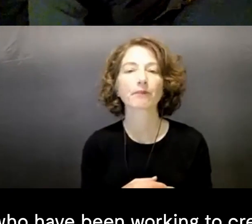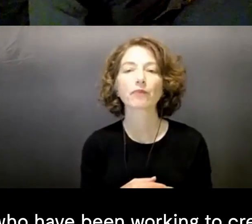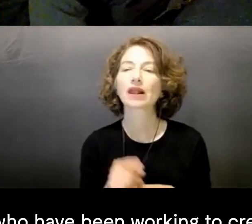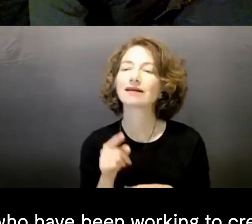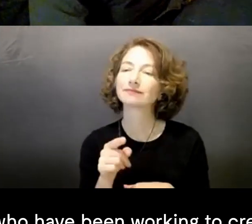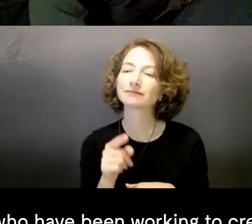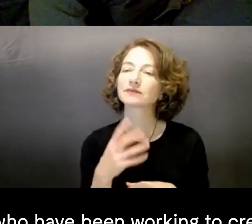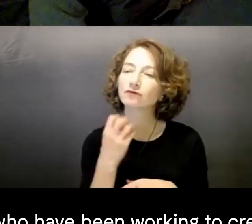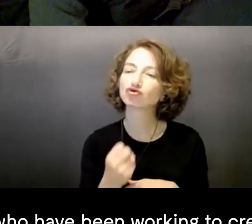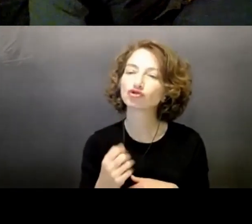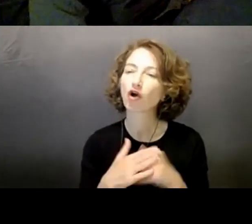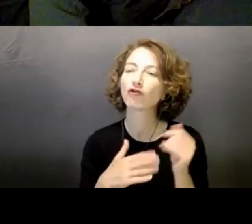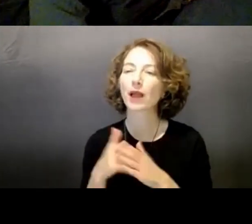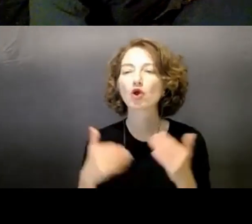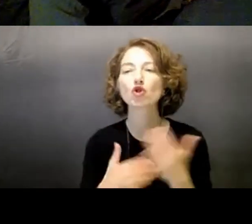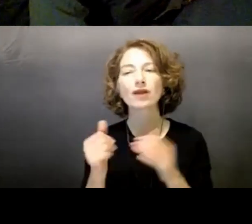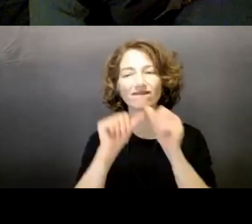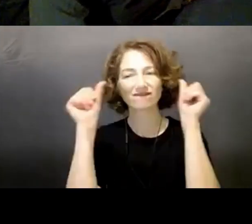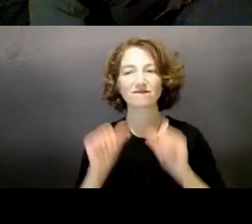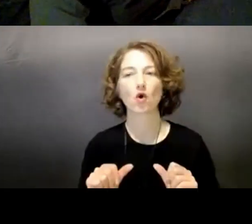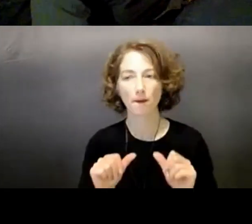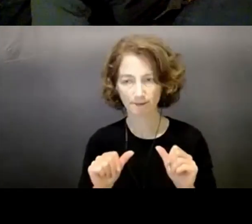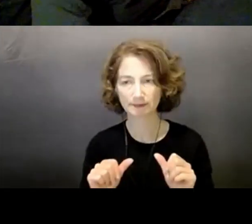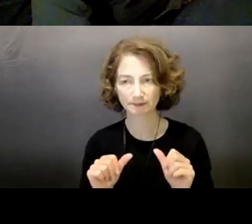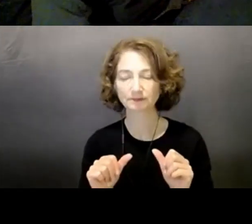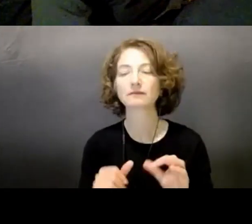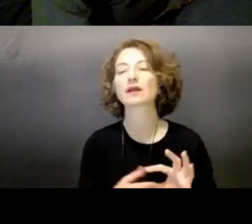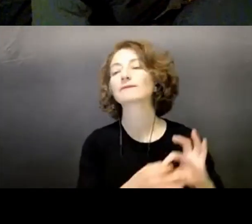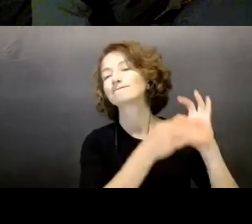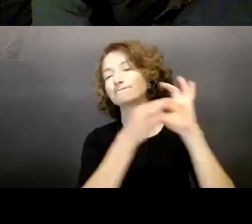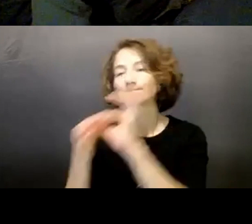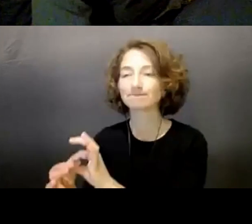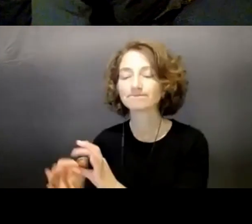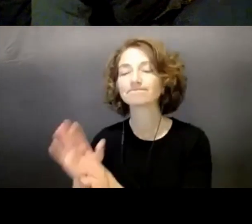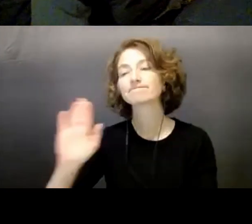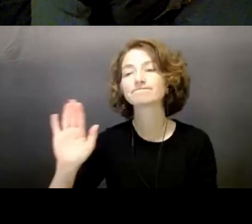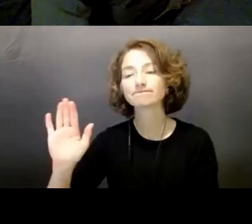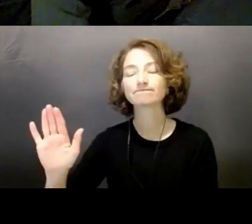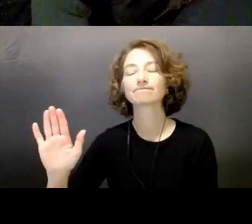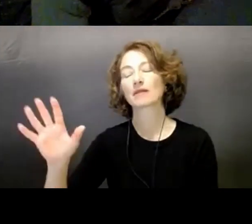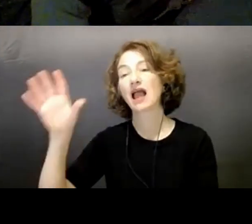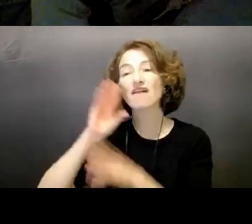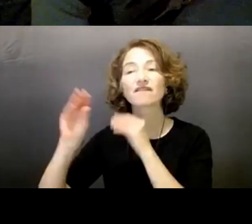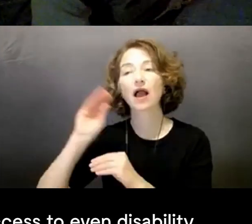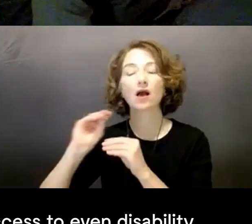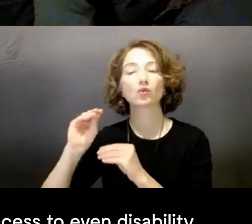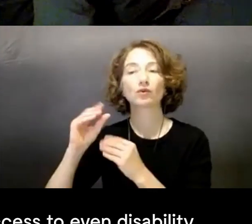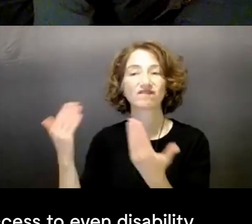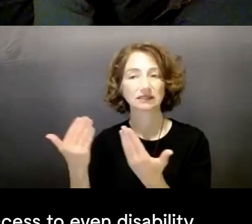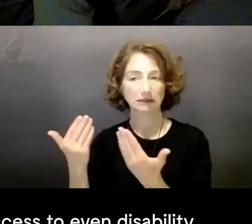create new forms based on lived experience of people with intellectual disability,